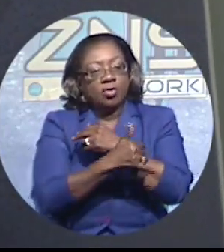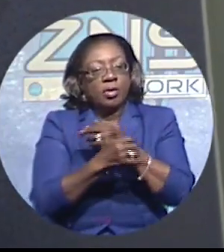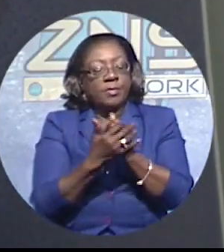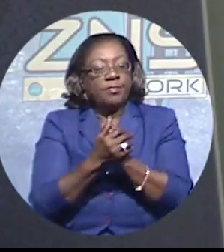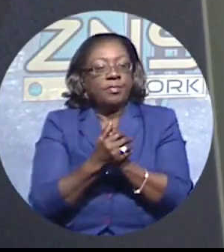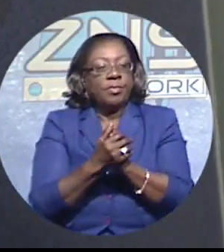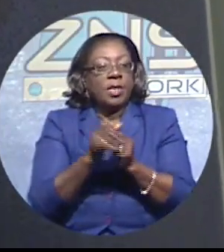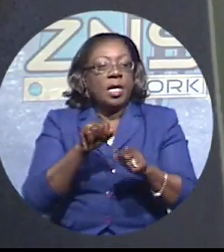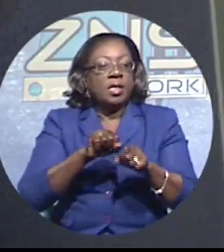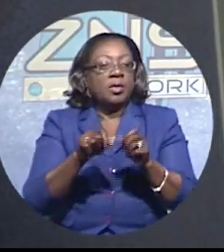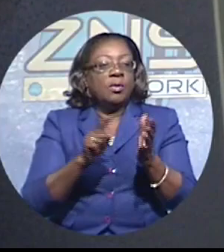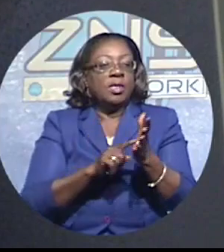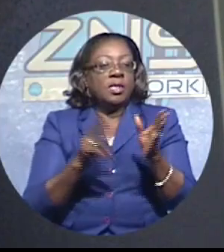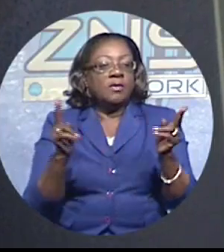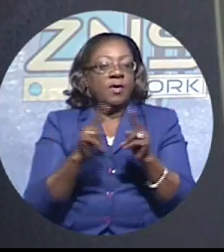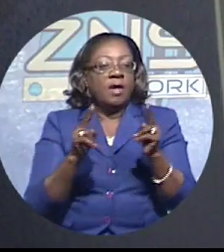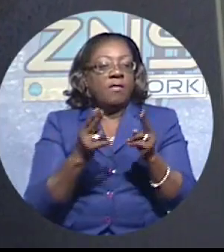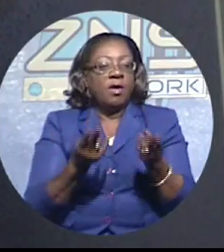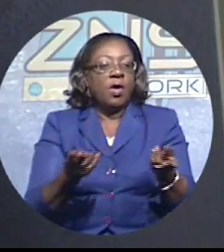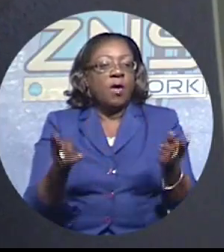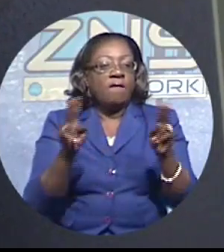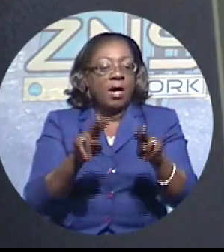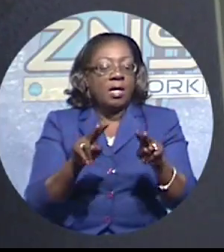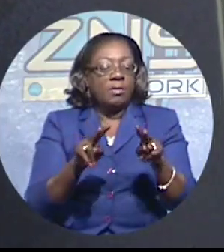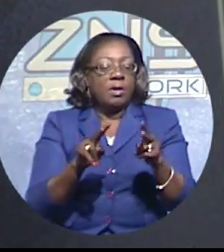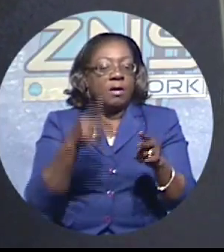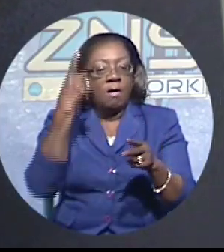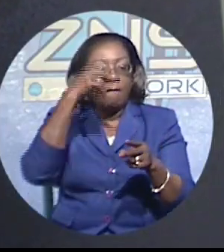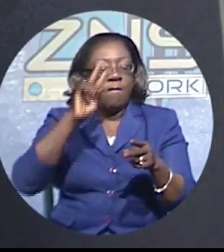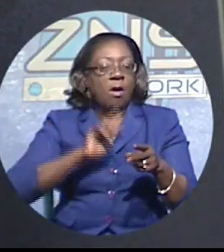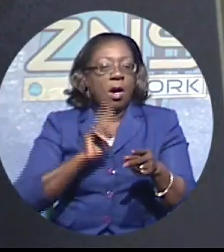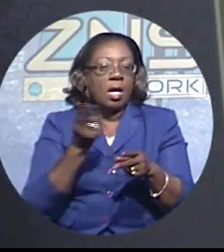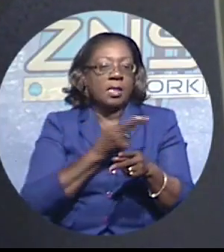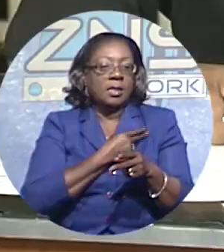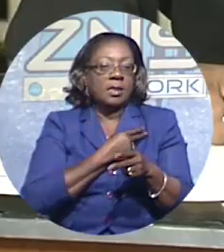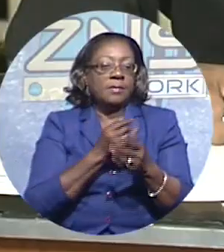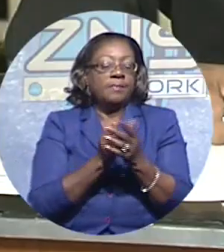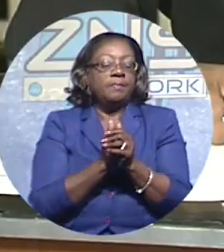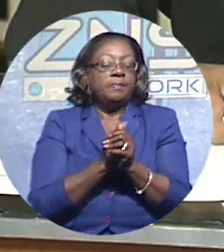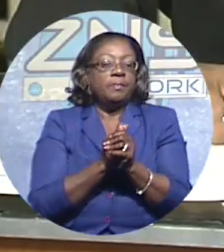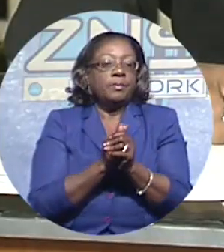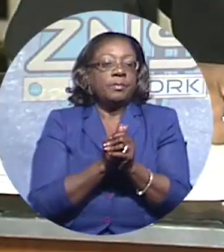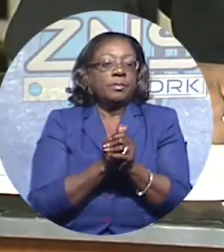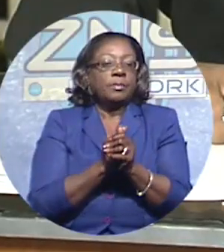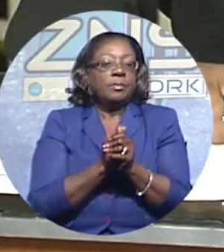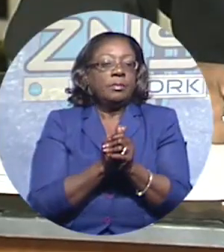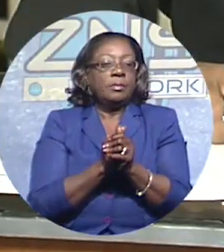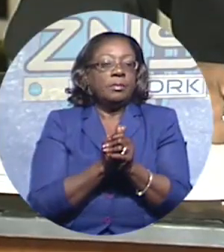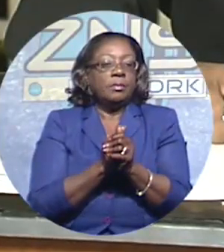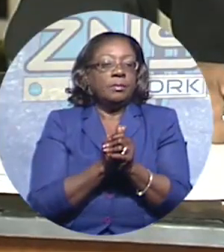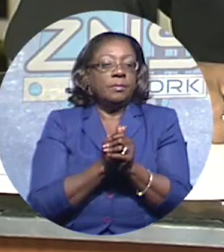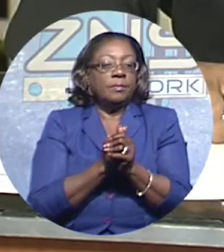the world. And so this is a very valued facility for us and our economy.